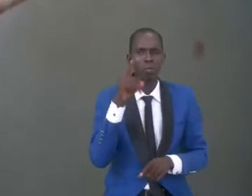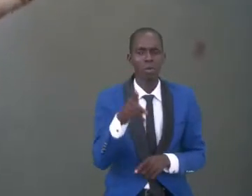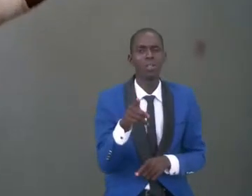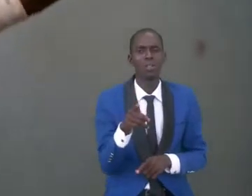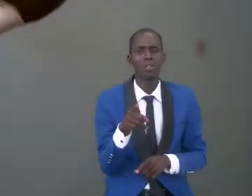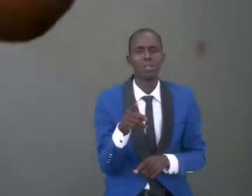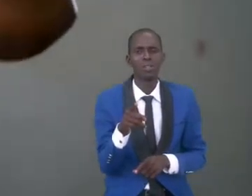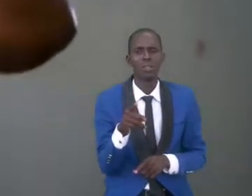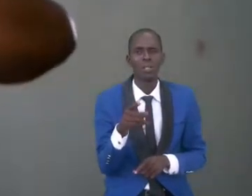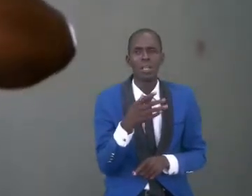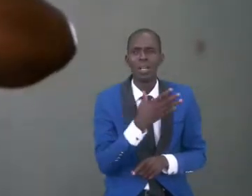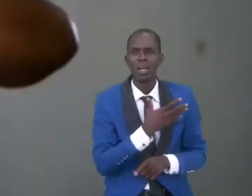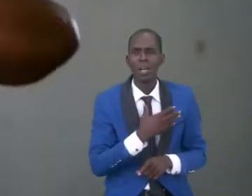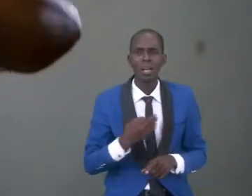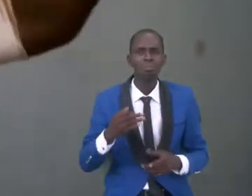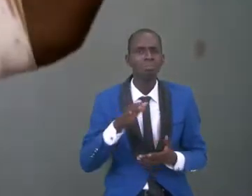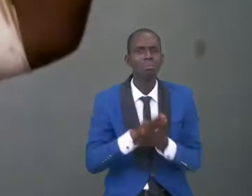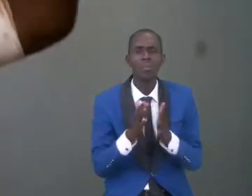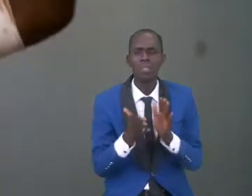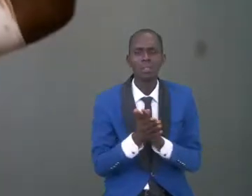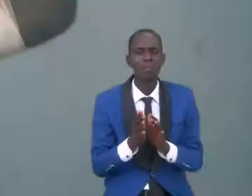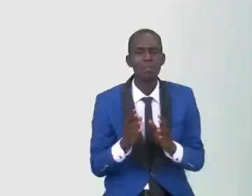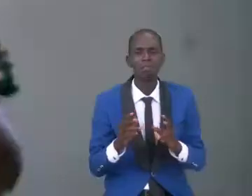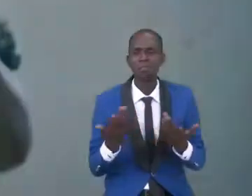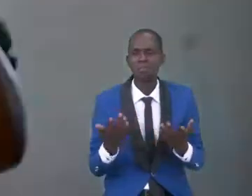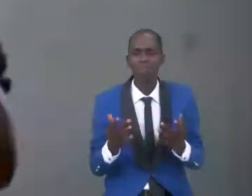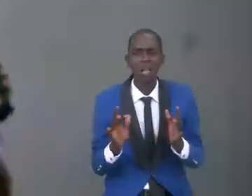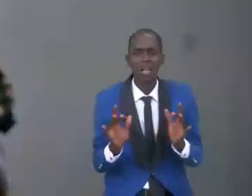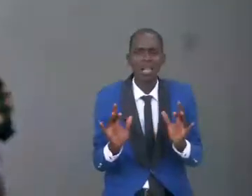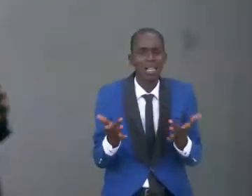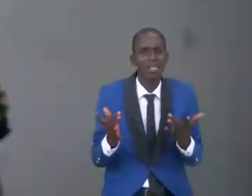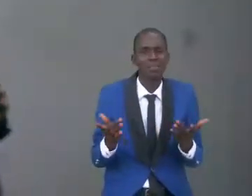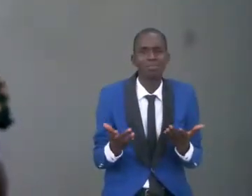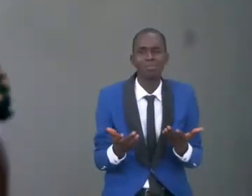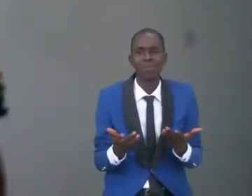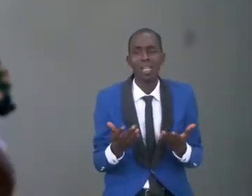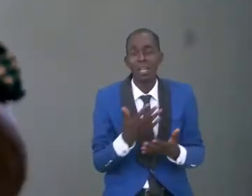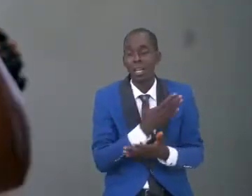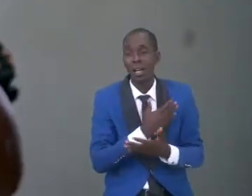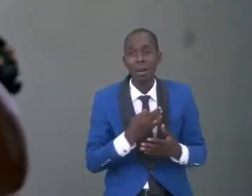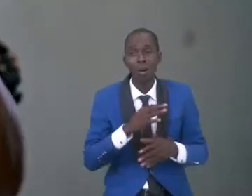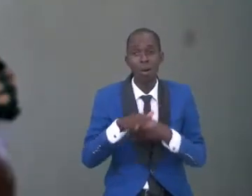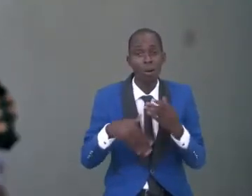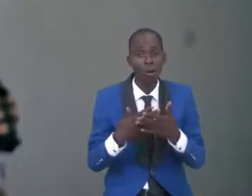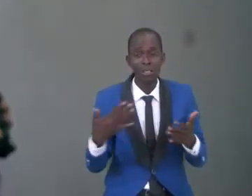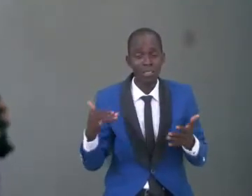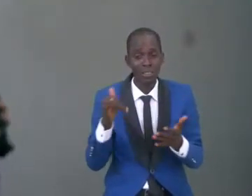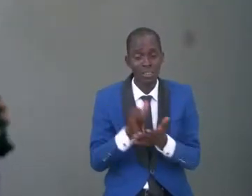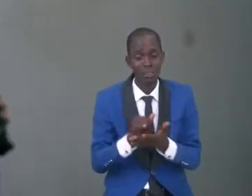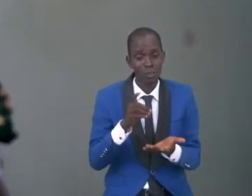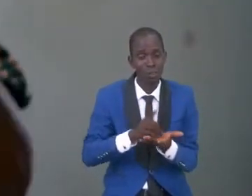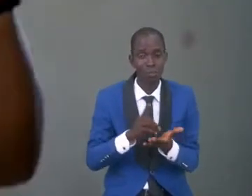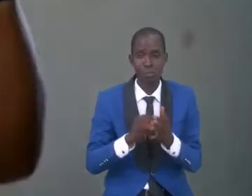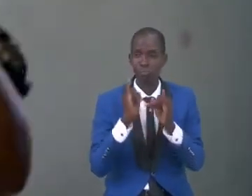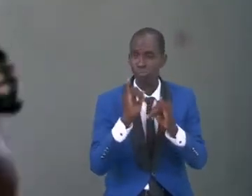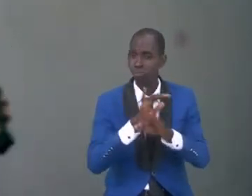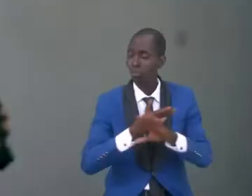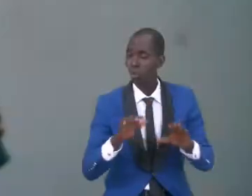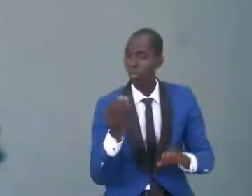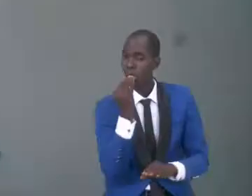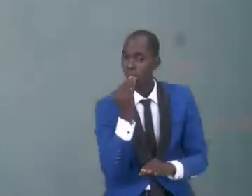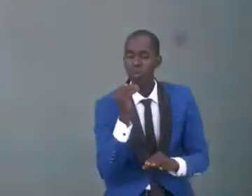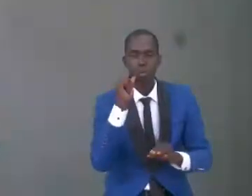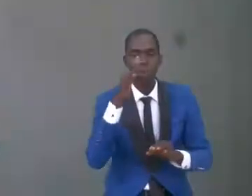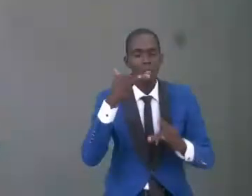out of me, I become very light. All those things, doctors say I should not eat, I begin to eat